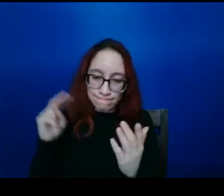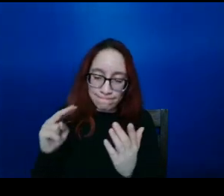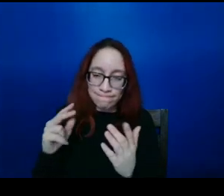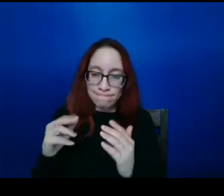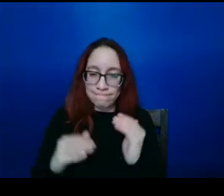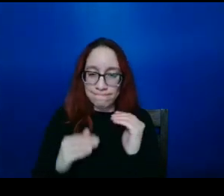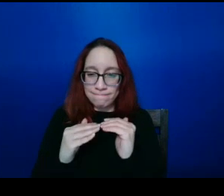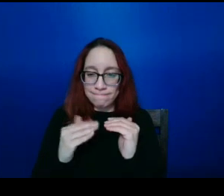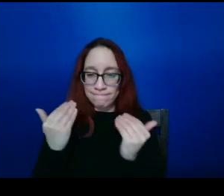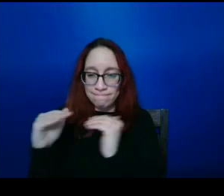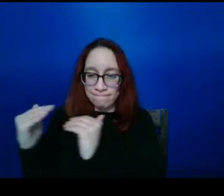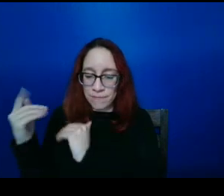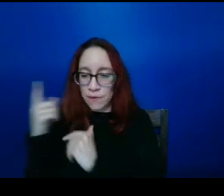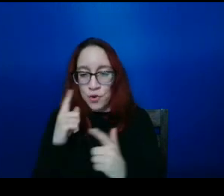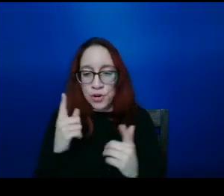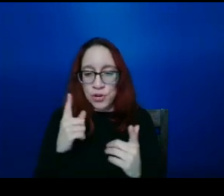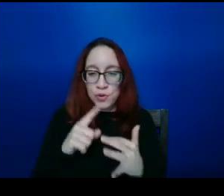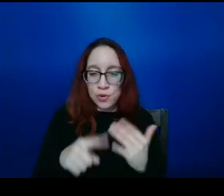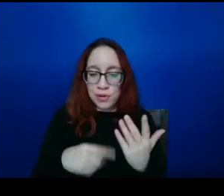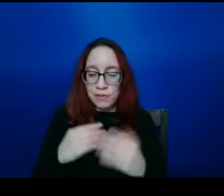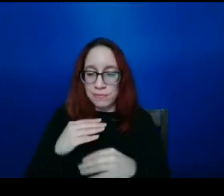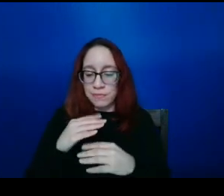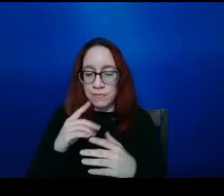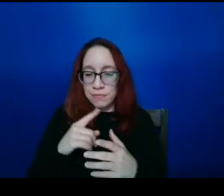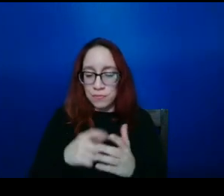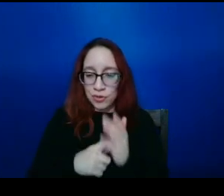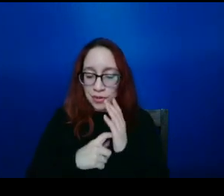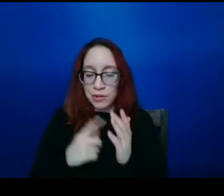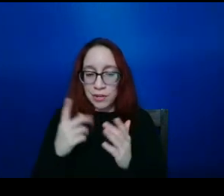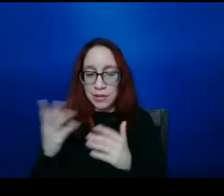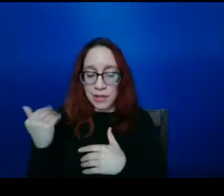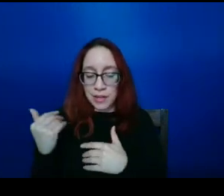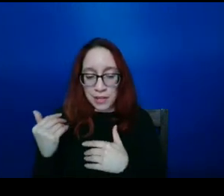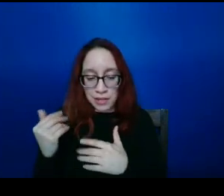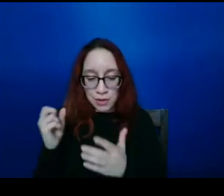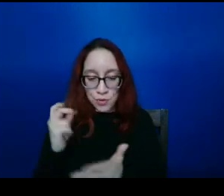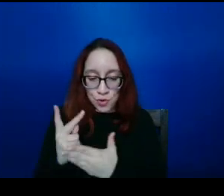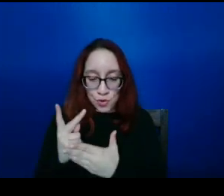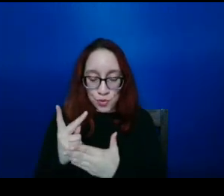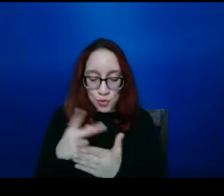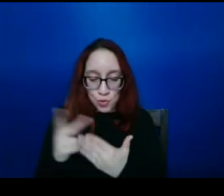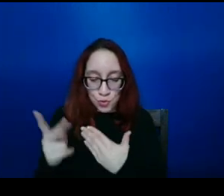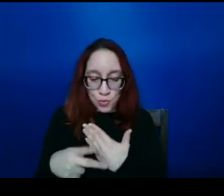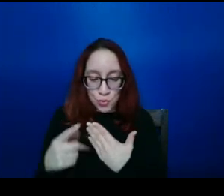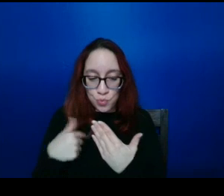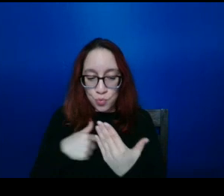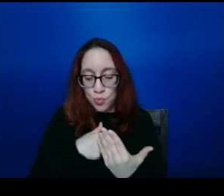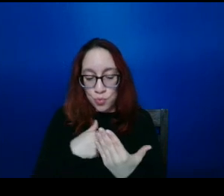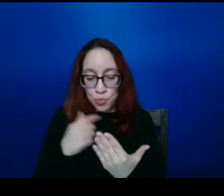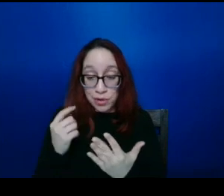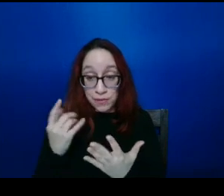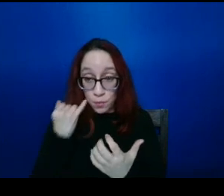thresholds for eligibility. So in the previously approved program, to be eligible for the program, you had to have